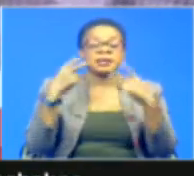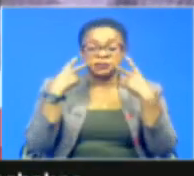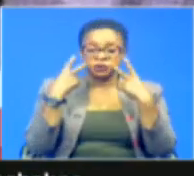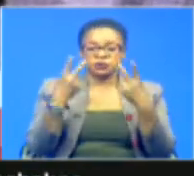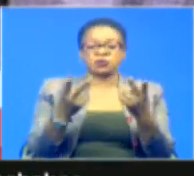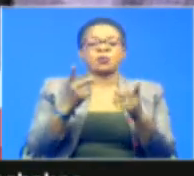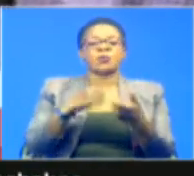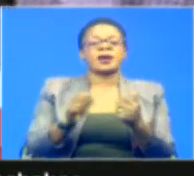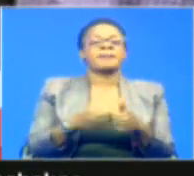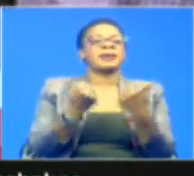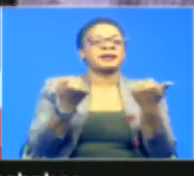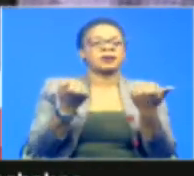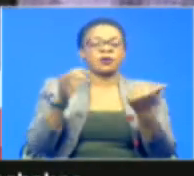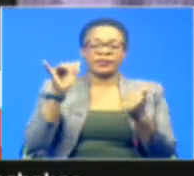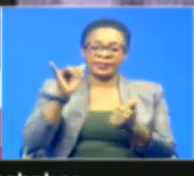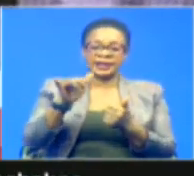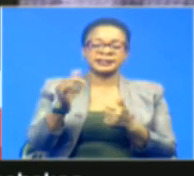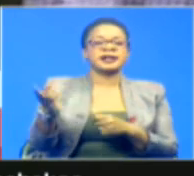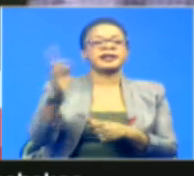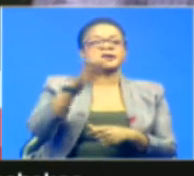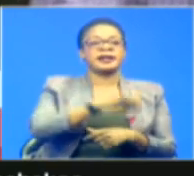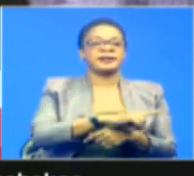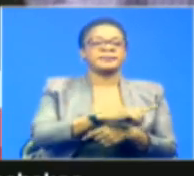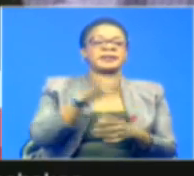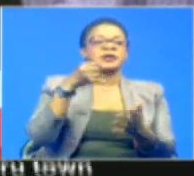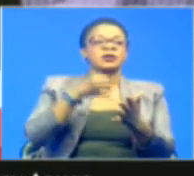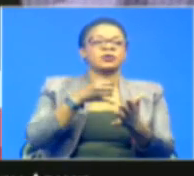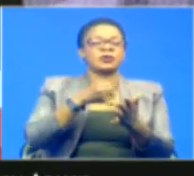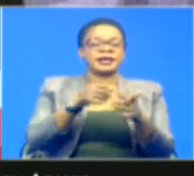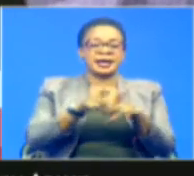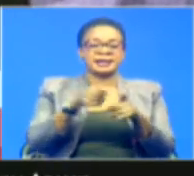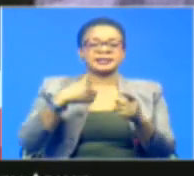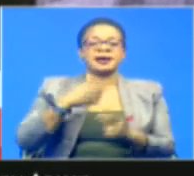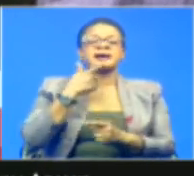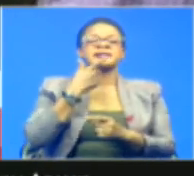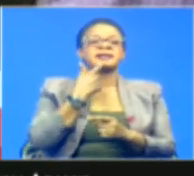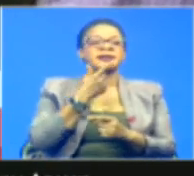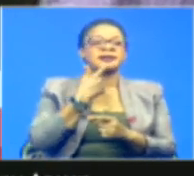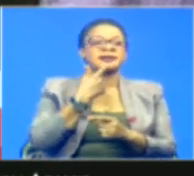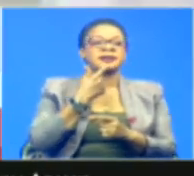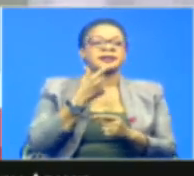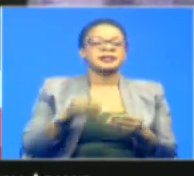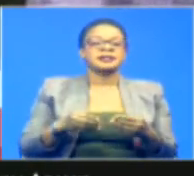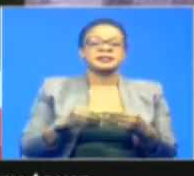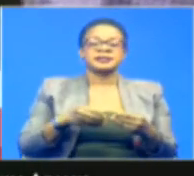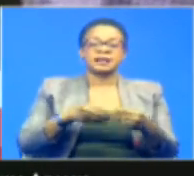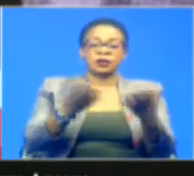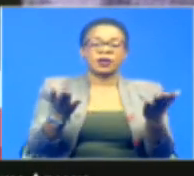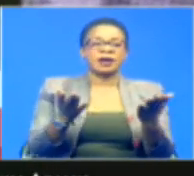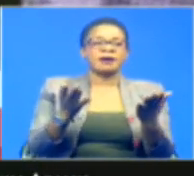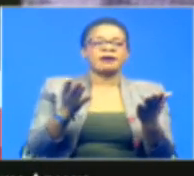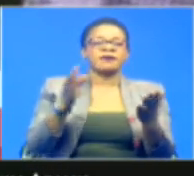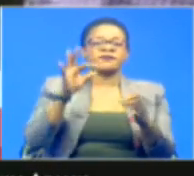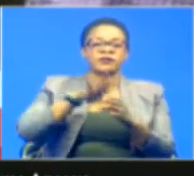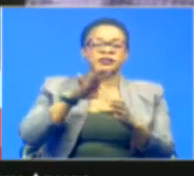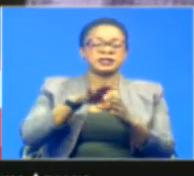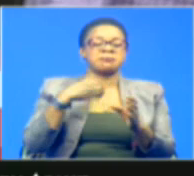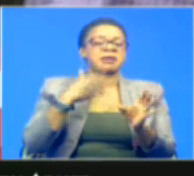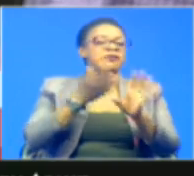what transpired on that day, including, as I said, circular voting. I have quit Jubilee Party